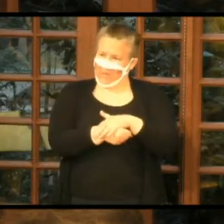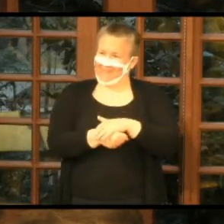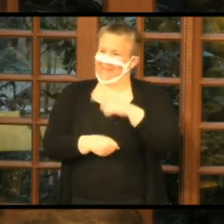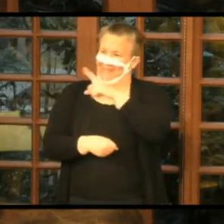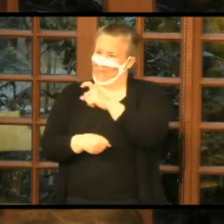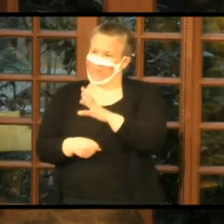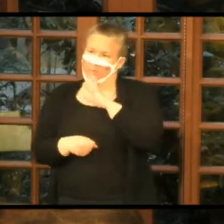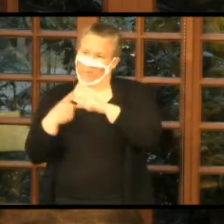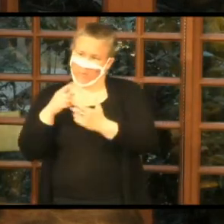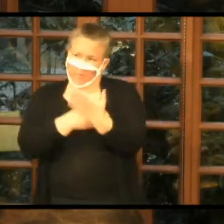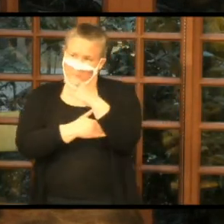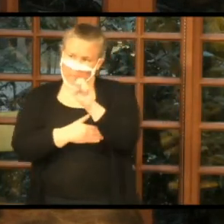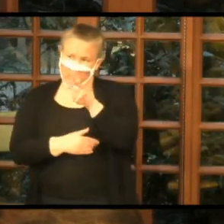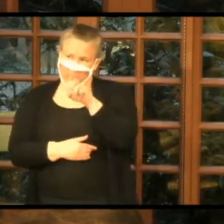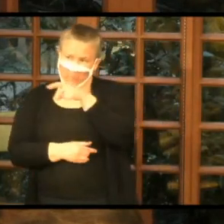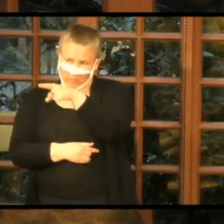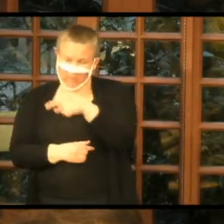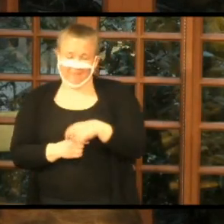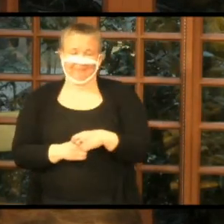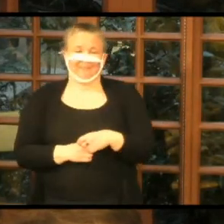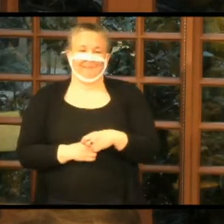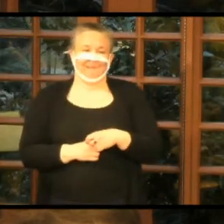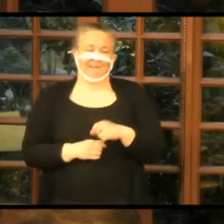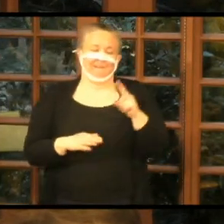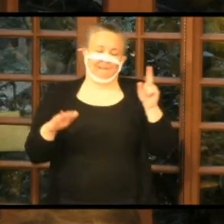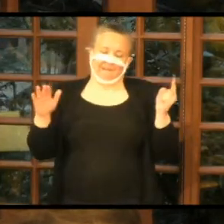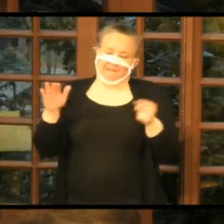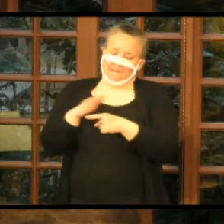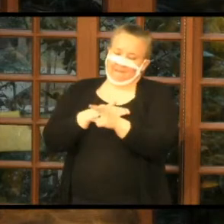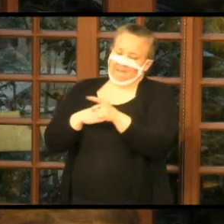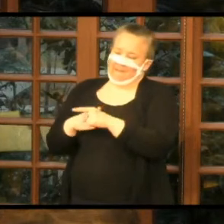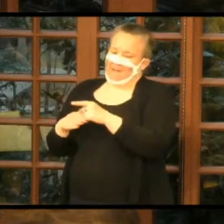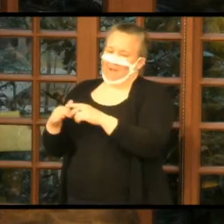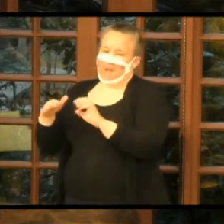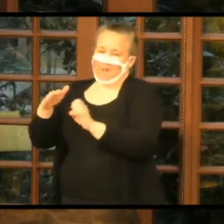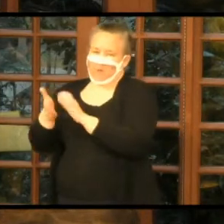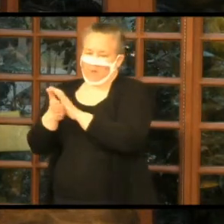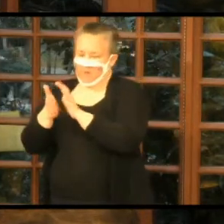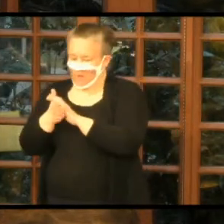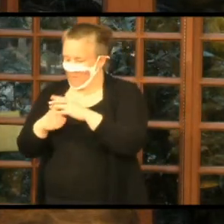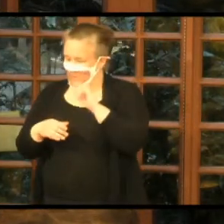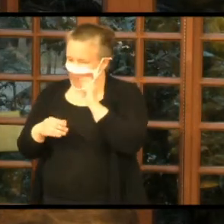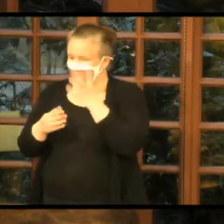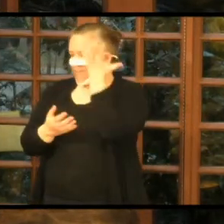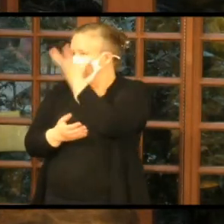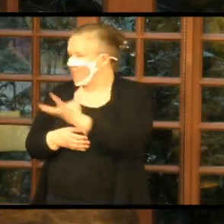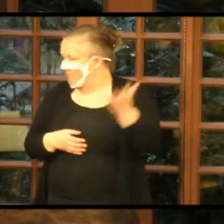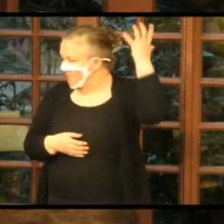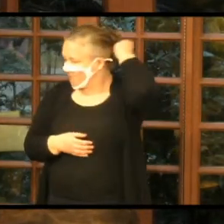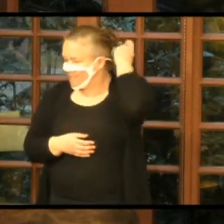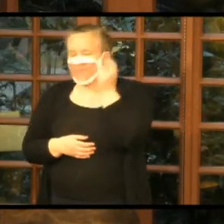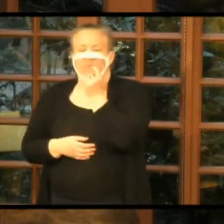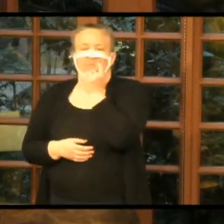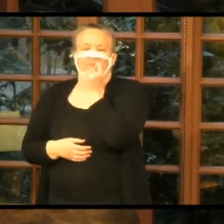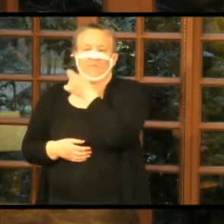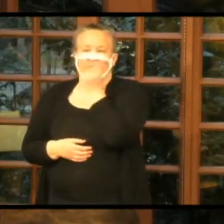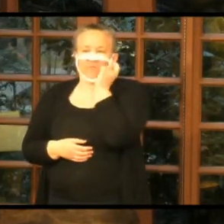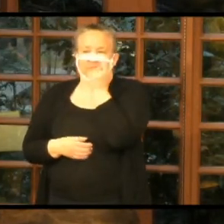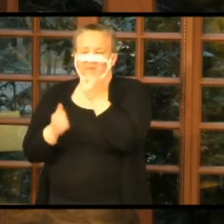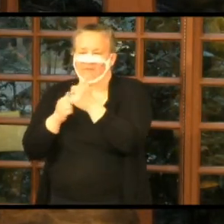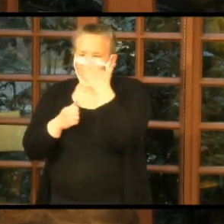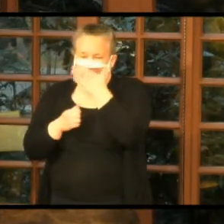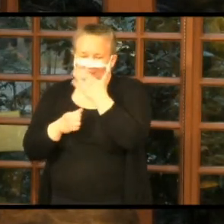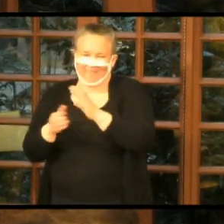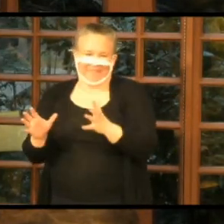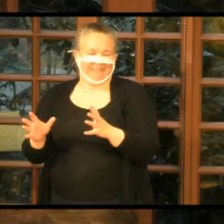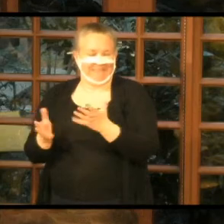the morning news. She ducks into a lower school bathroom, pins back her hair, and applies lipstick before a very short sink.